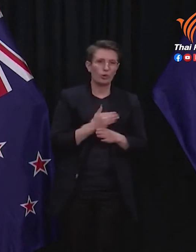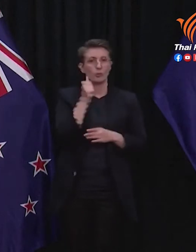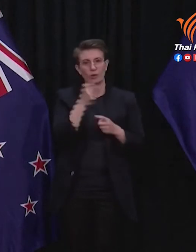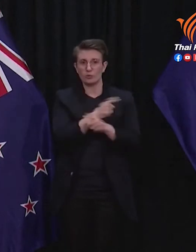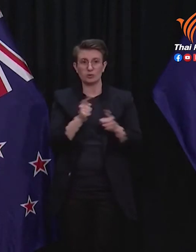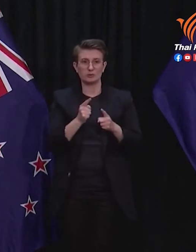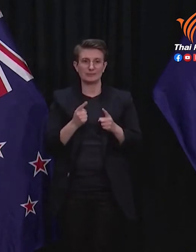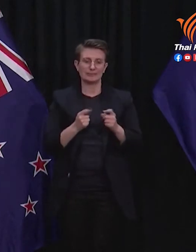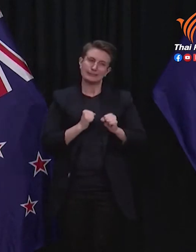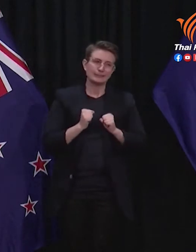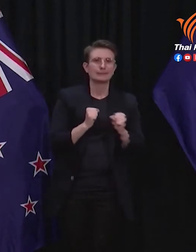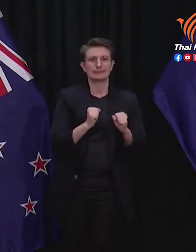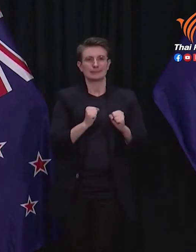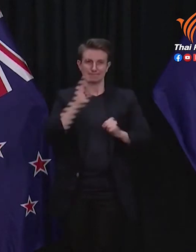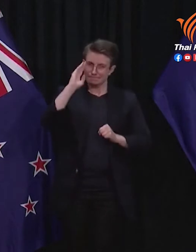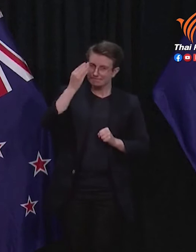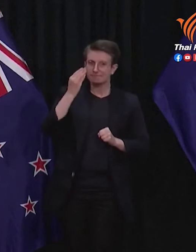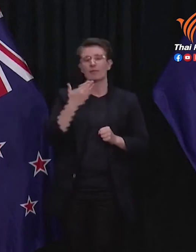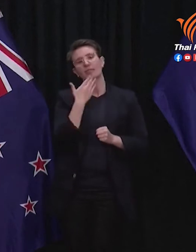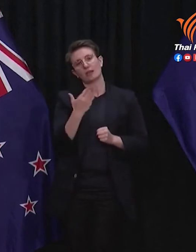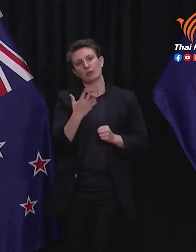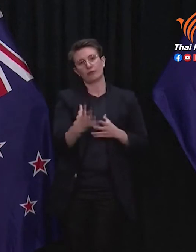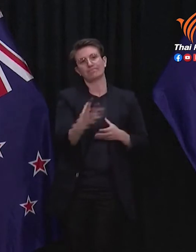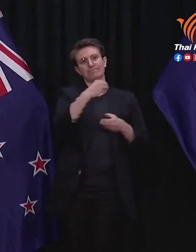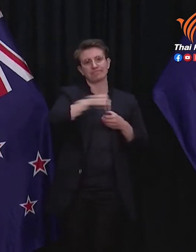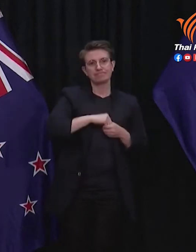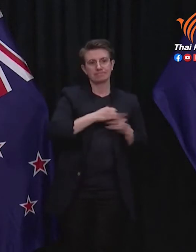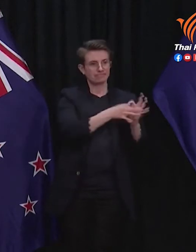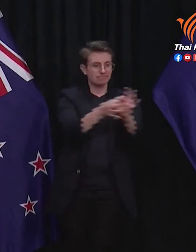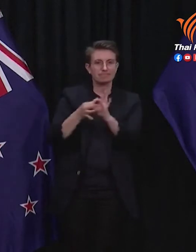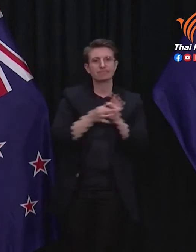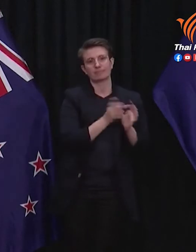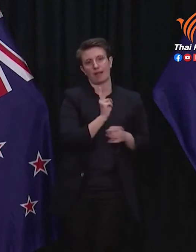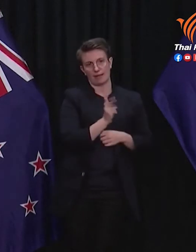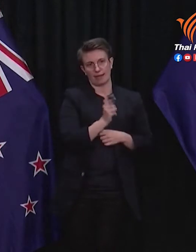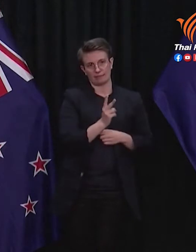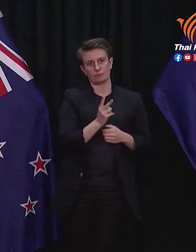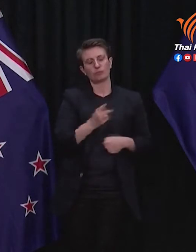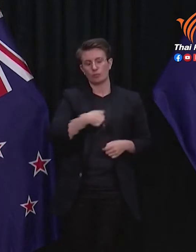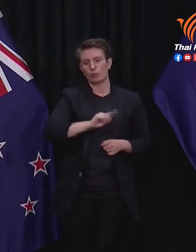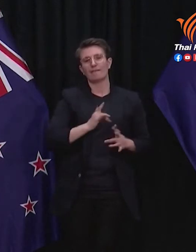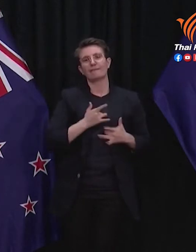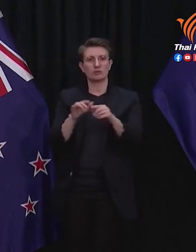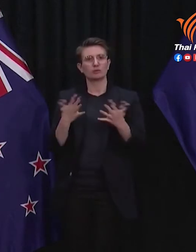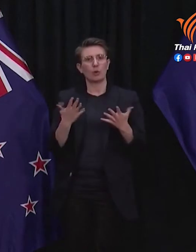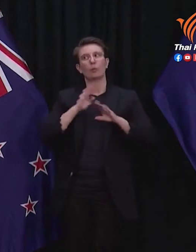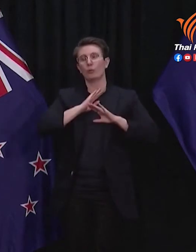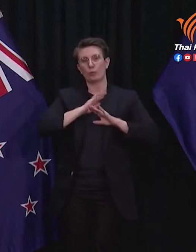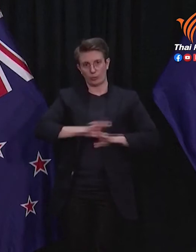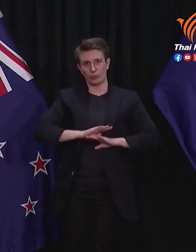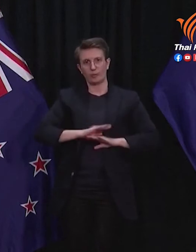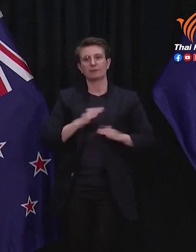and caring, as well as the message has to be strong. The measure has to be very strict. So that come out very